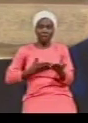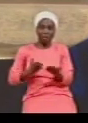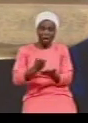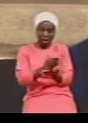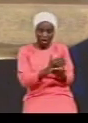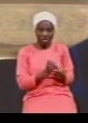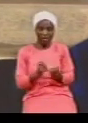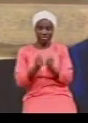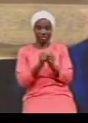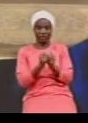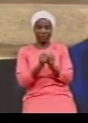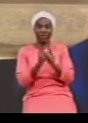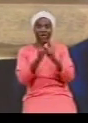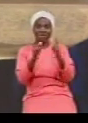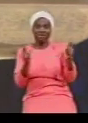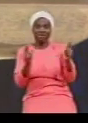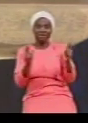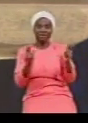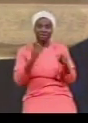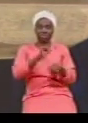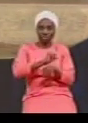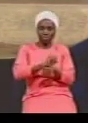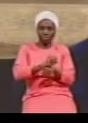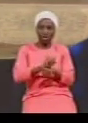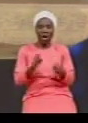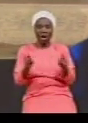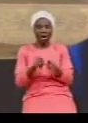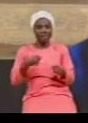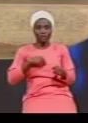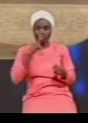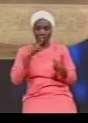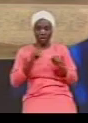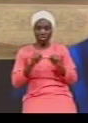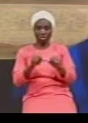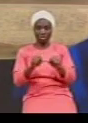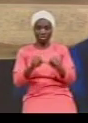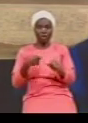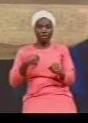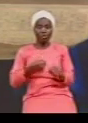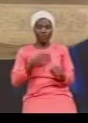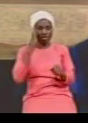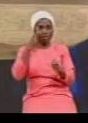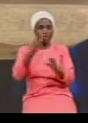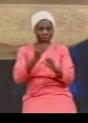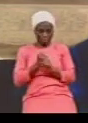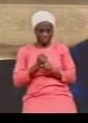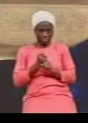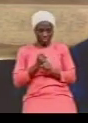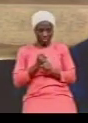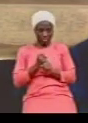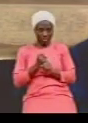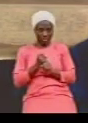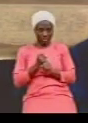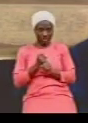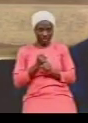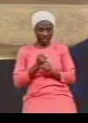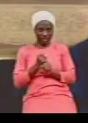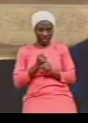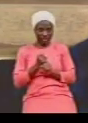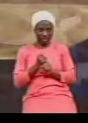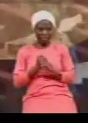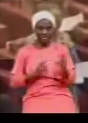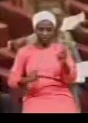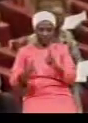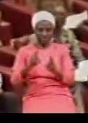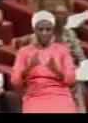our collective great commission. And as we're moving on, we're going to possess. Somebody there said, we're